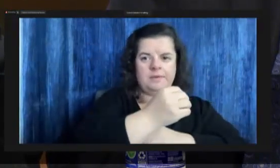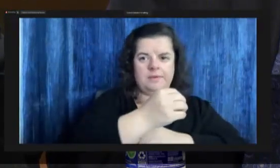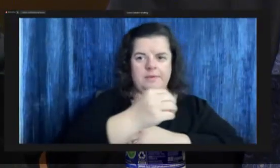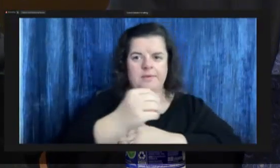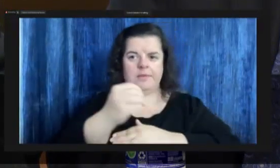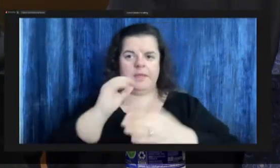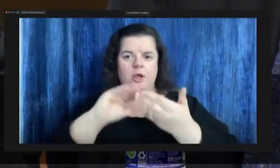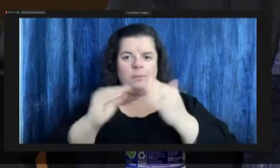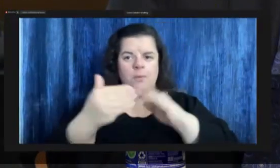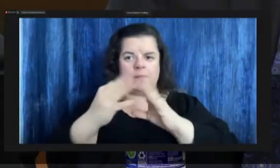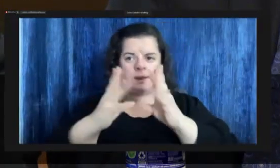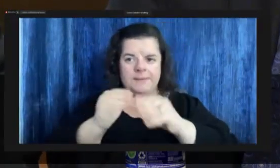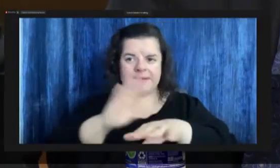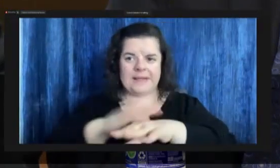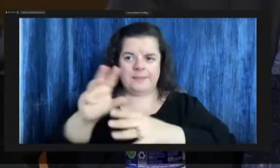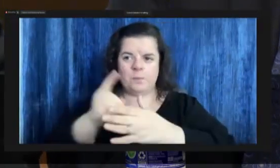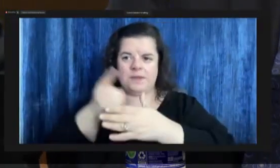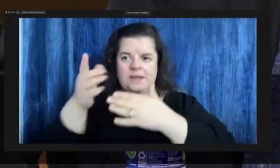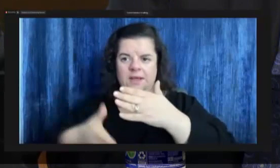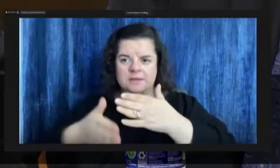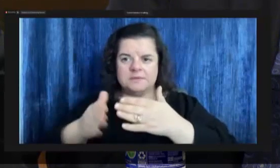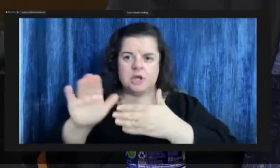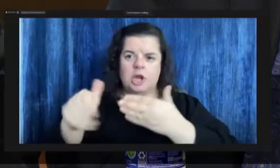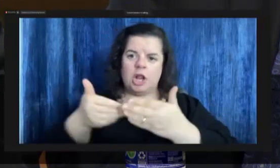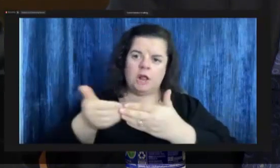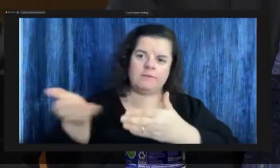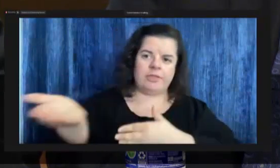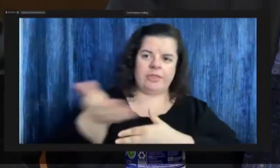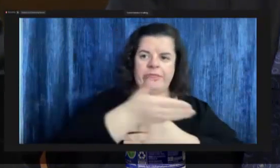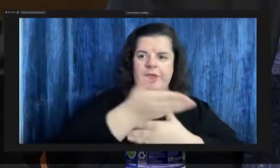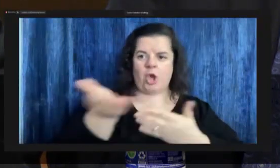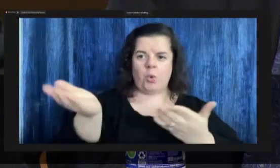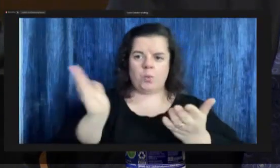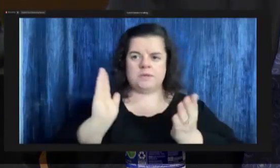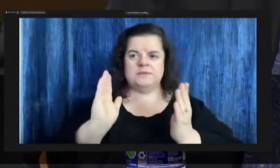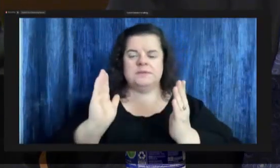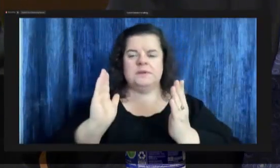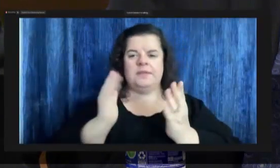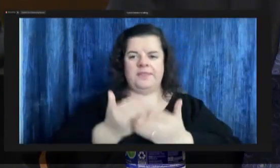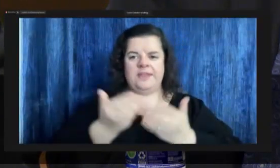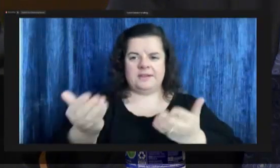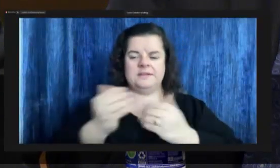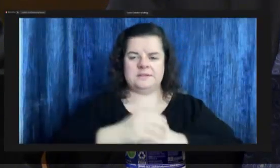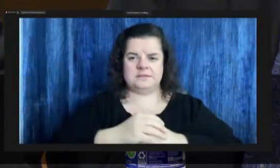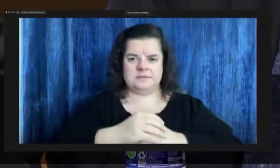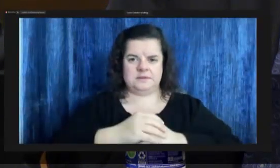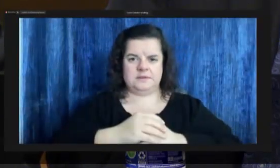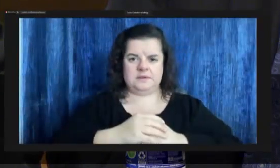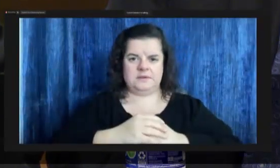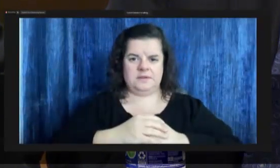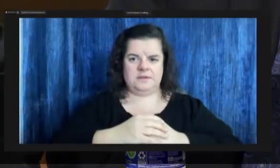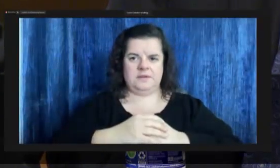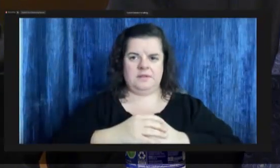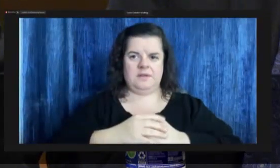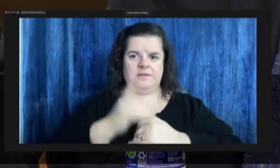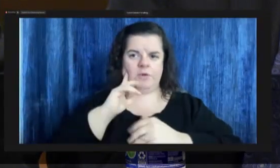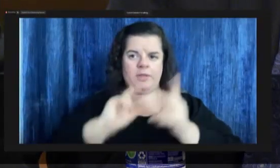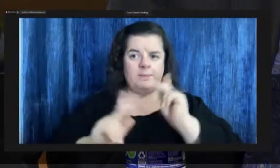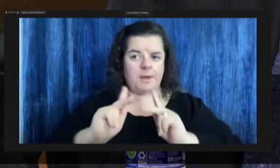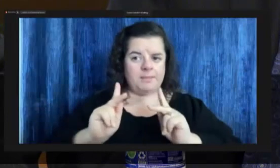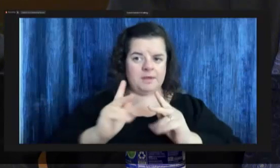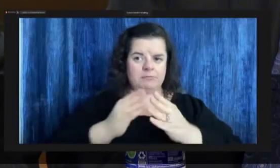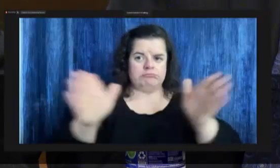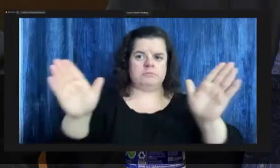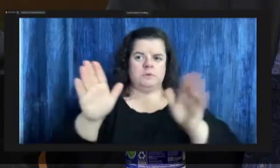community meetings on the weekends and all of those kinds of things. So for the public at large to understand how